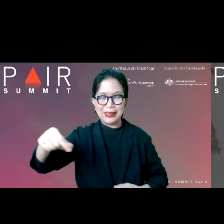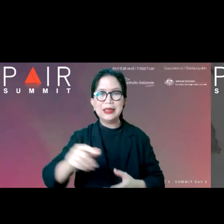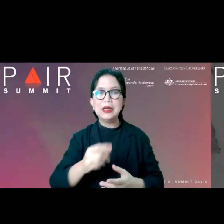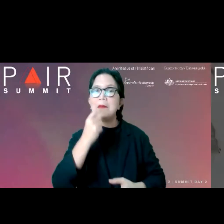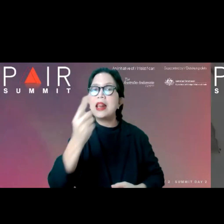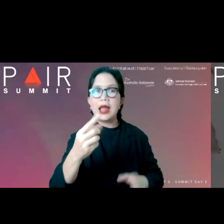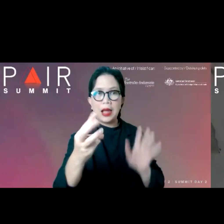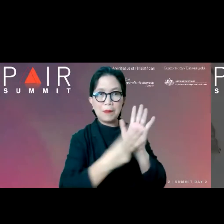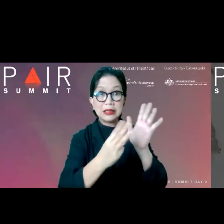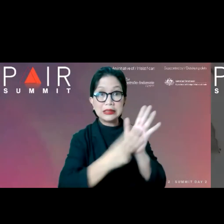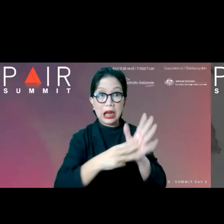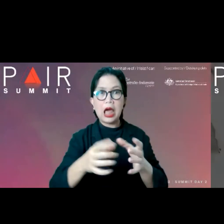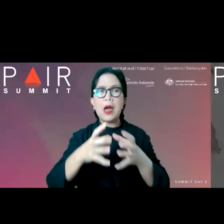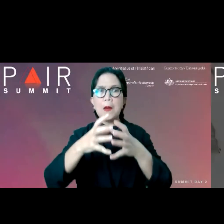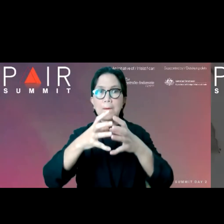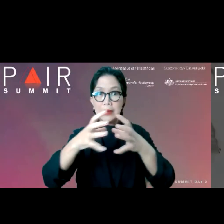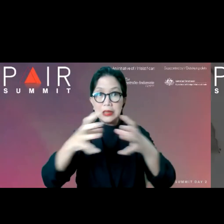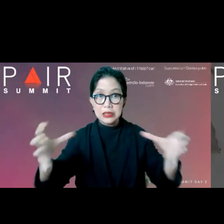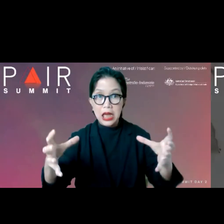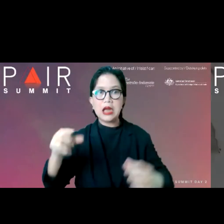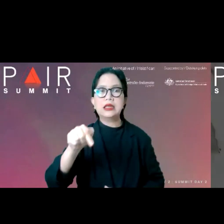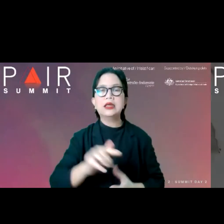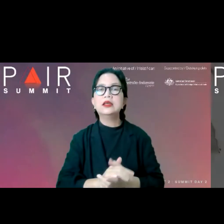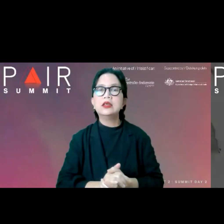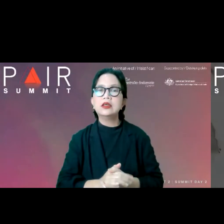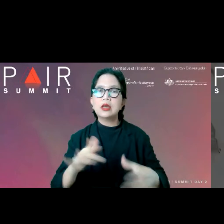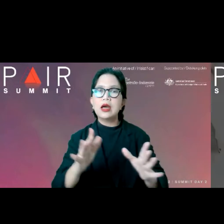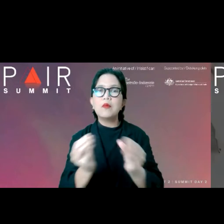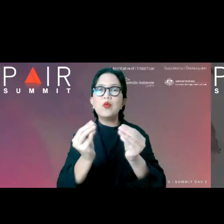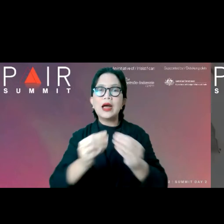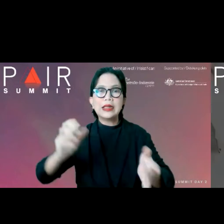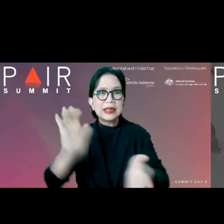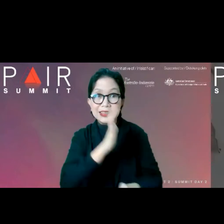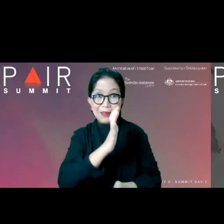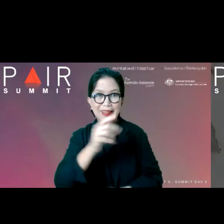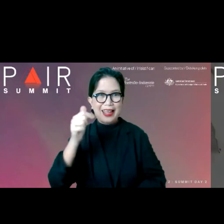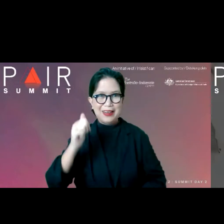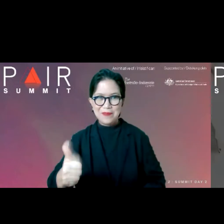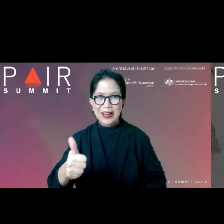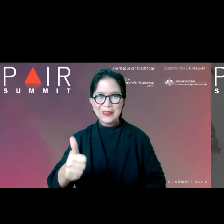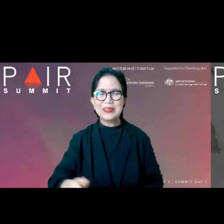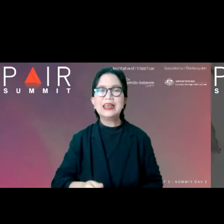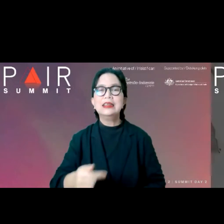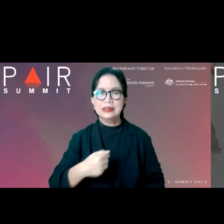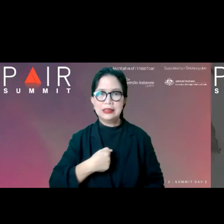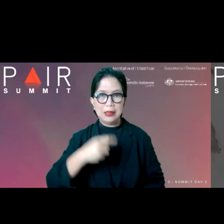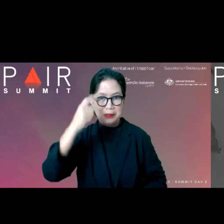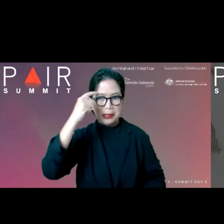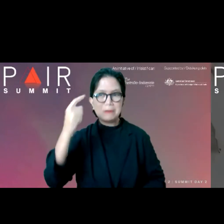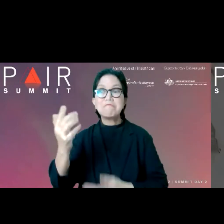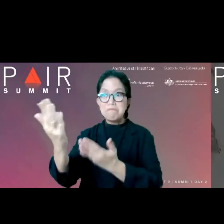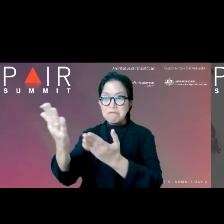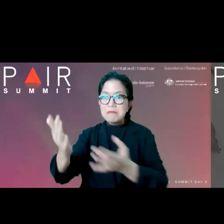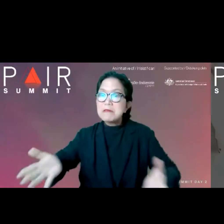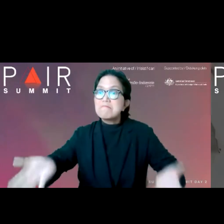there's also great opportunities. I really feel the Ministry of Health is picking up on those opportunities and pushing forward, Helen.